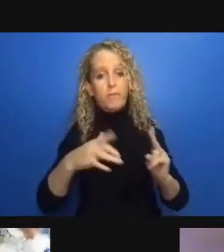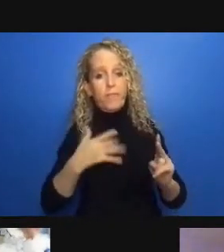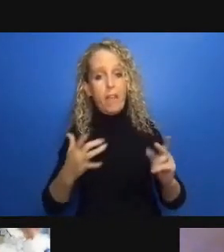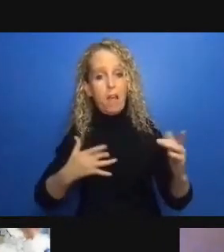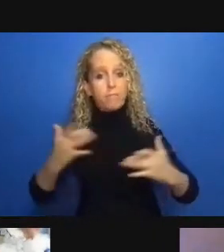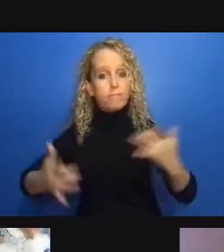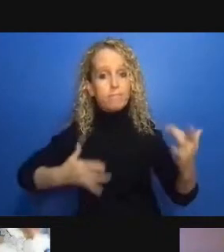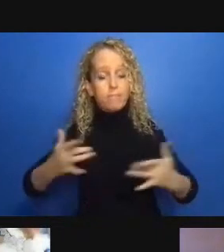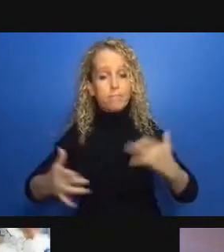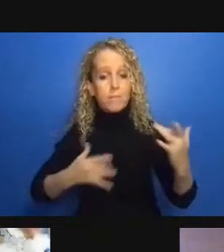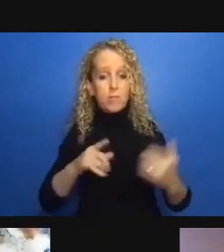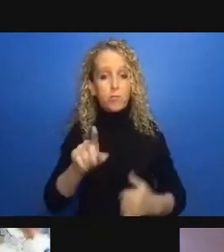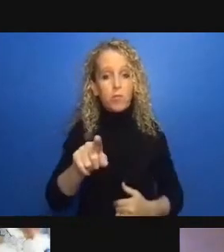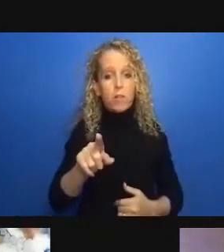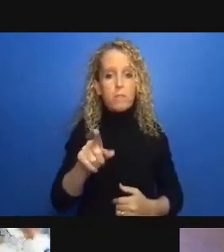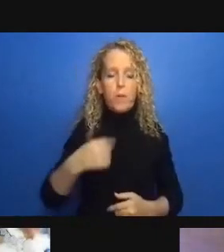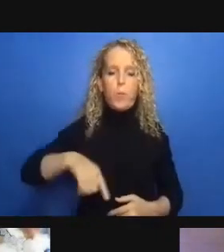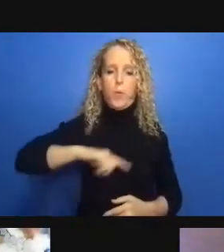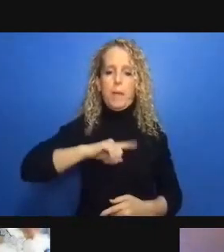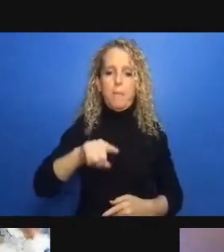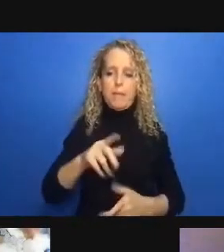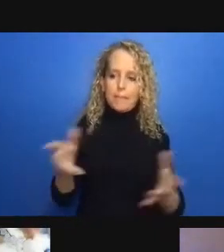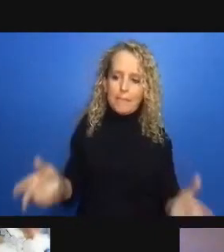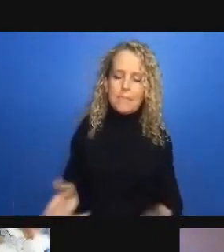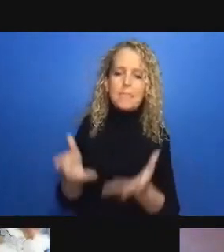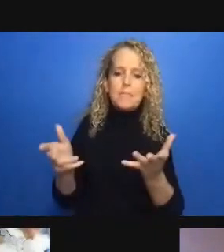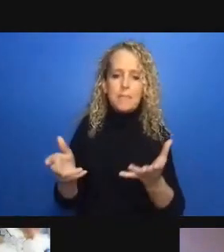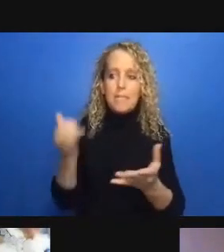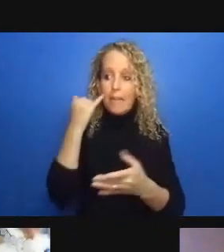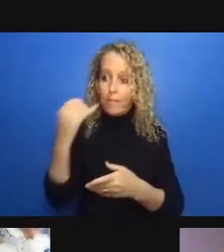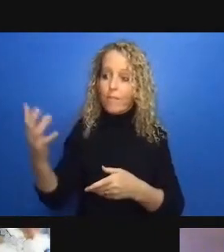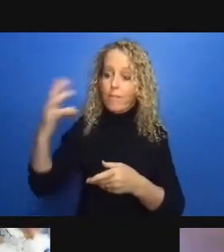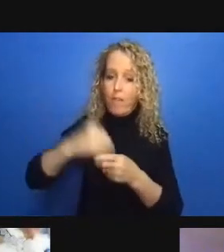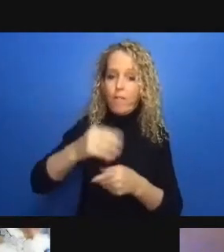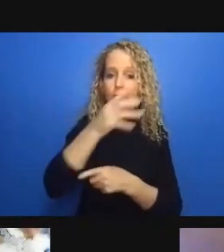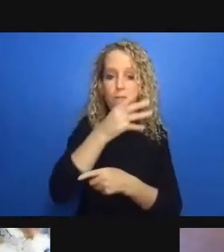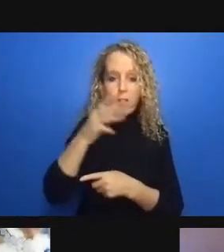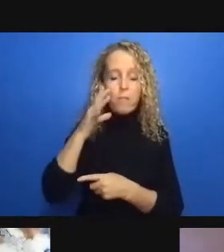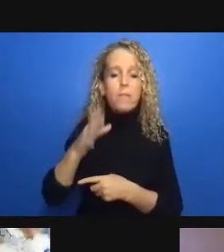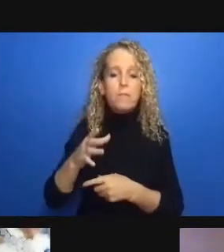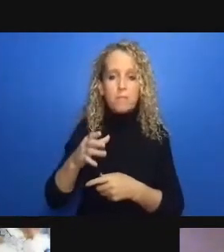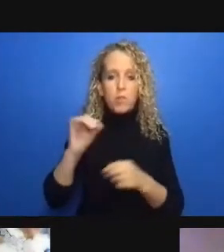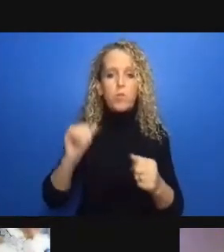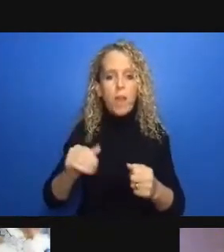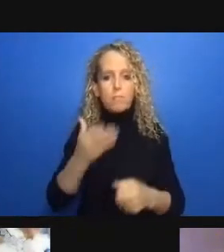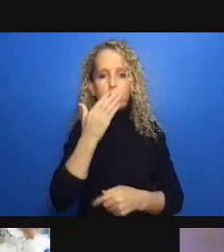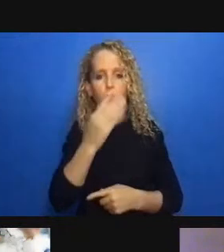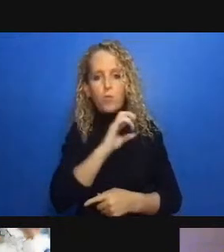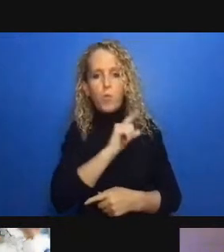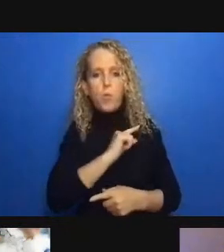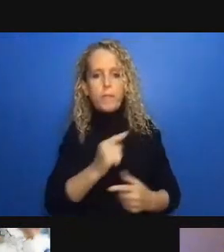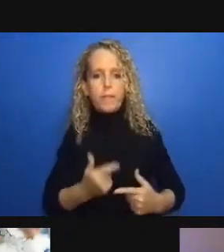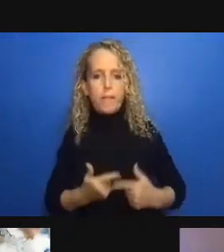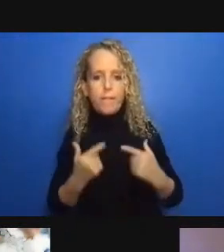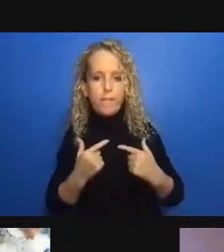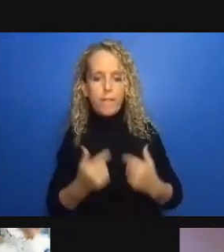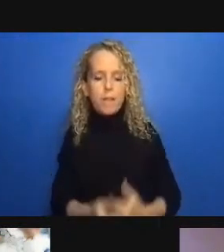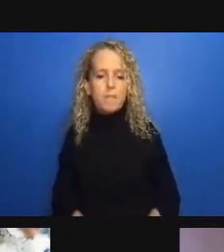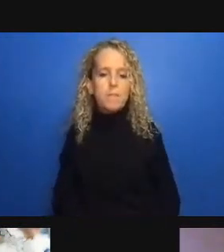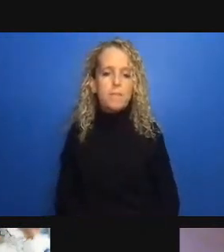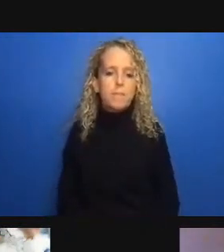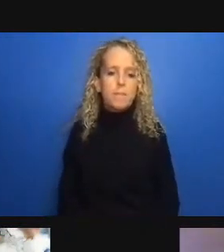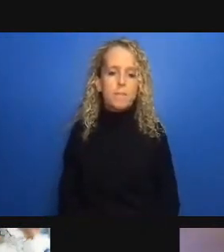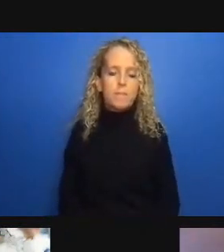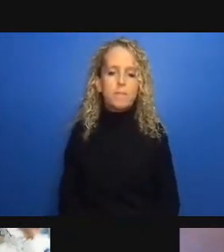have to position it and help people see the quality of life is there as well. Yeah, I think that's an absolute really good point. You know,